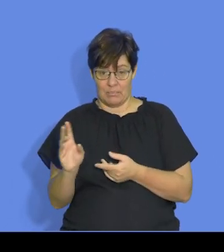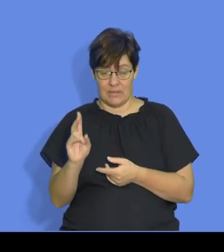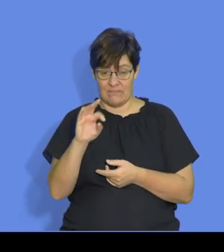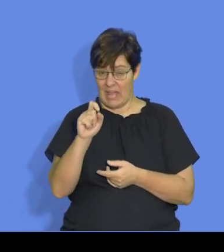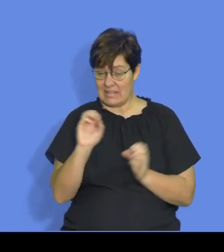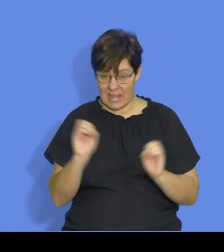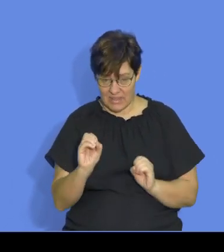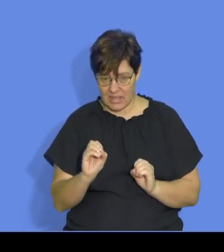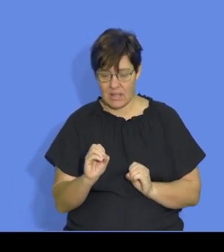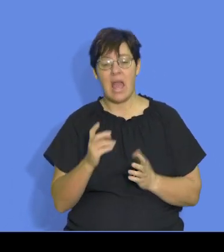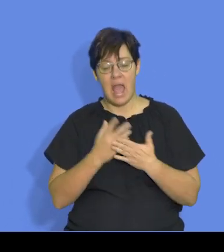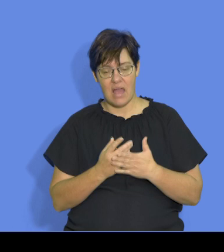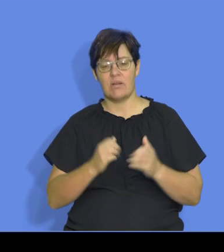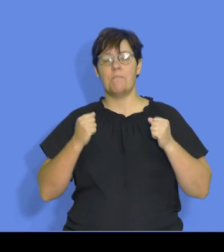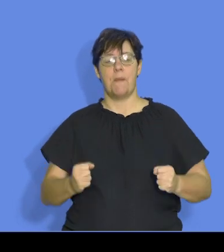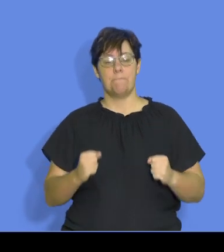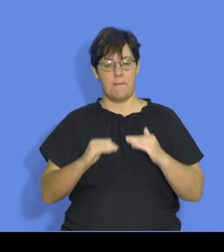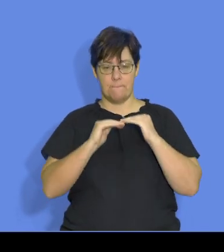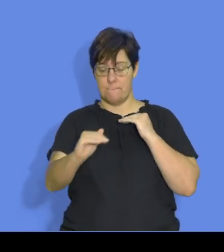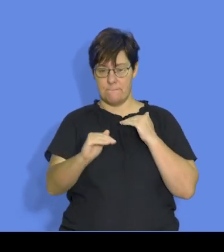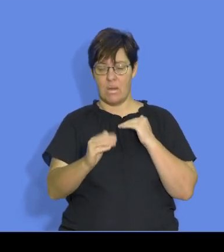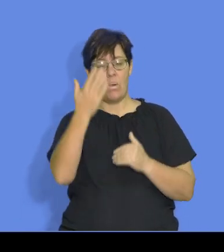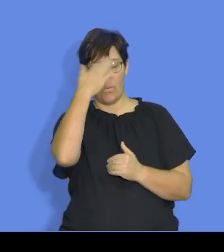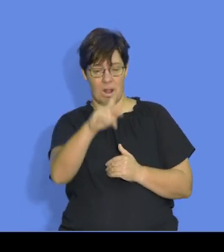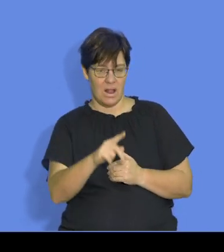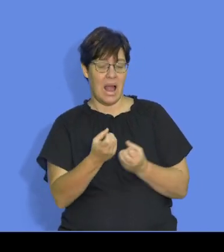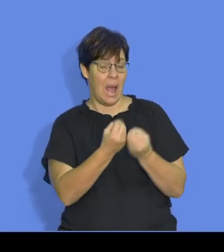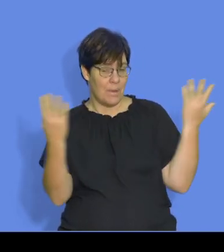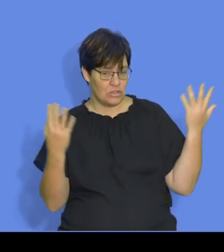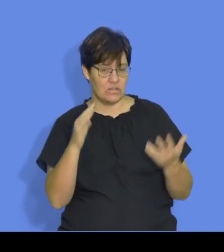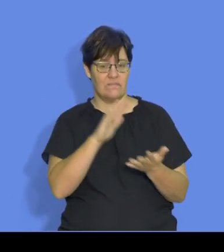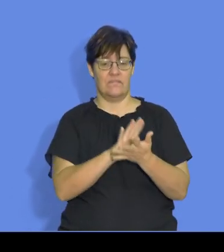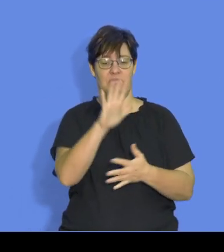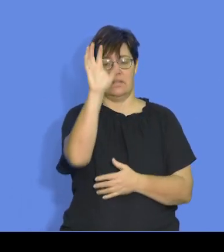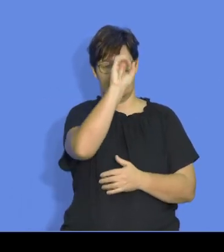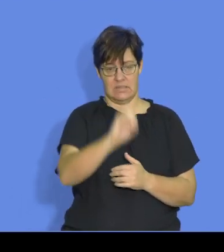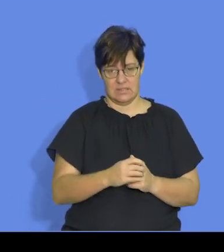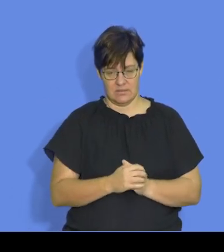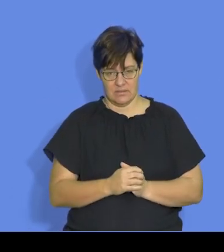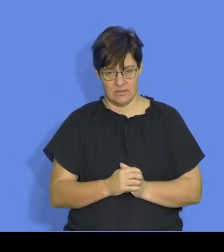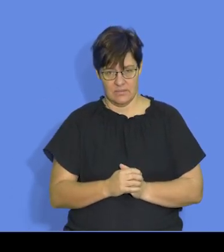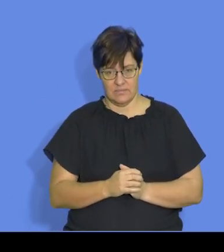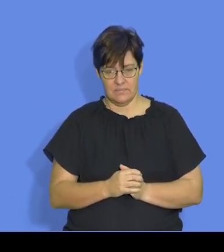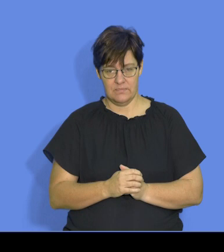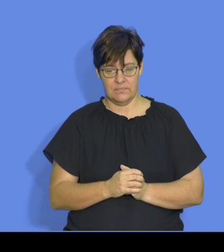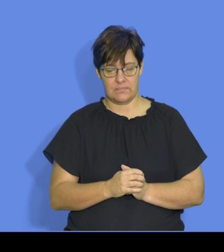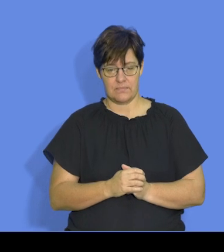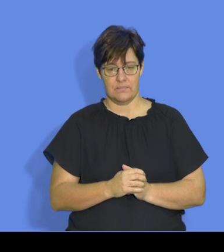have a standard rate. And we all know that the standard rate is